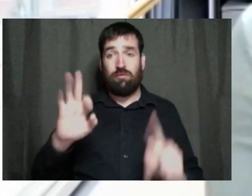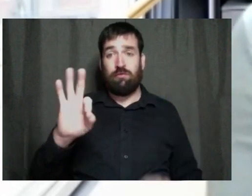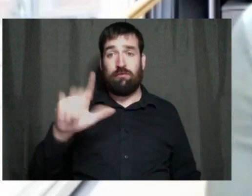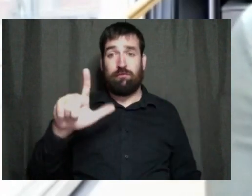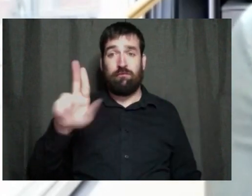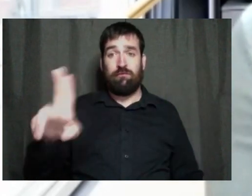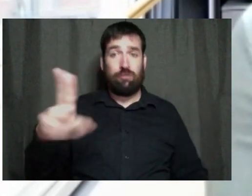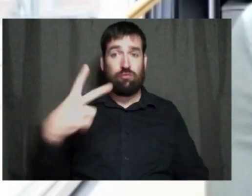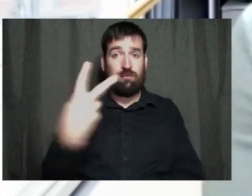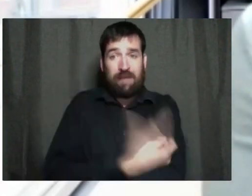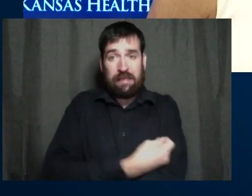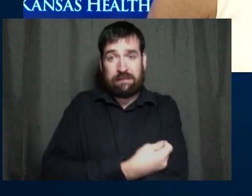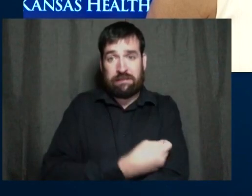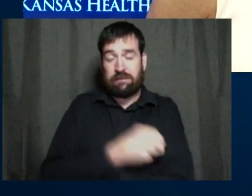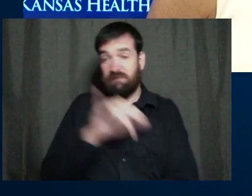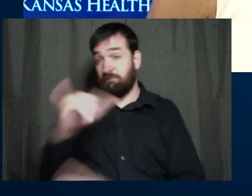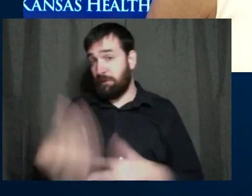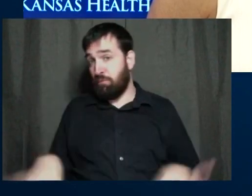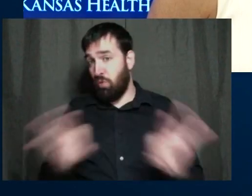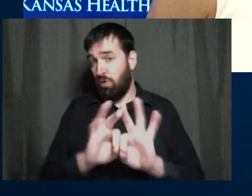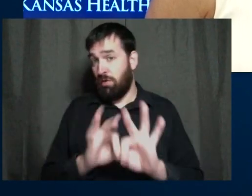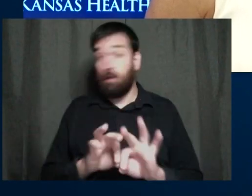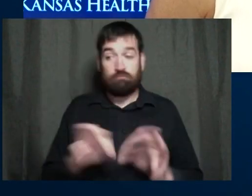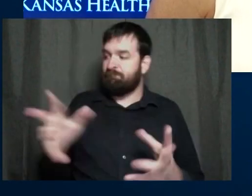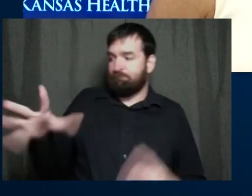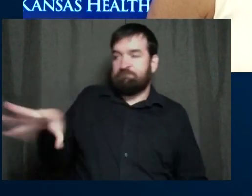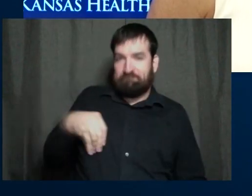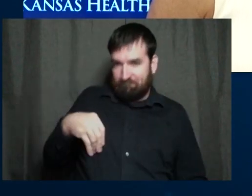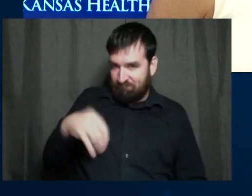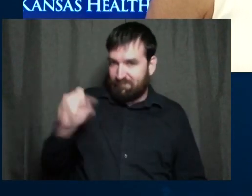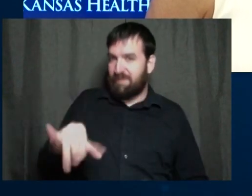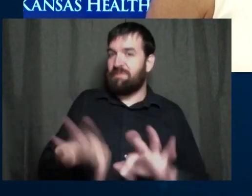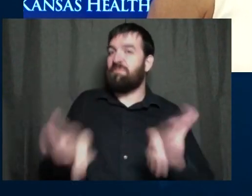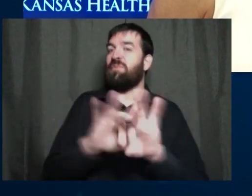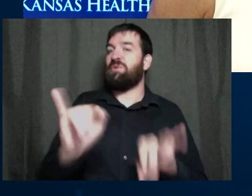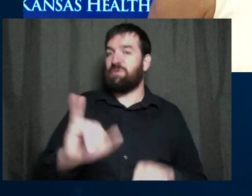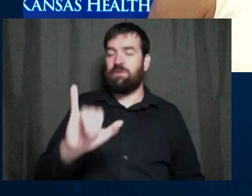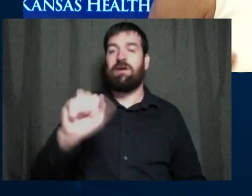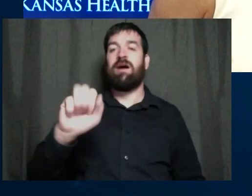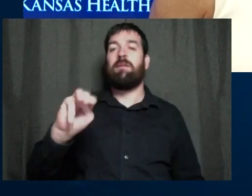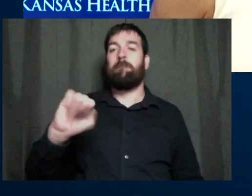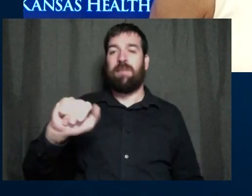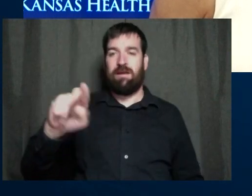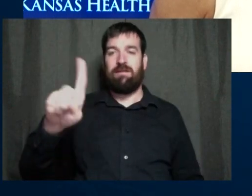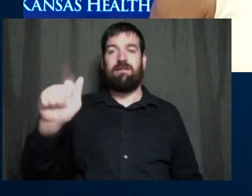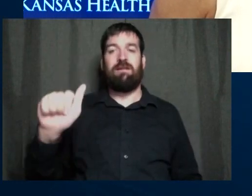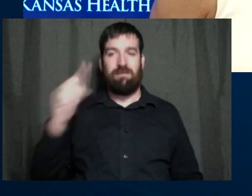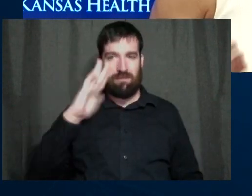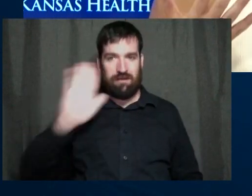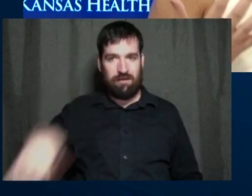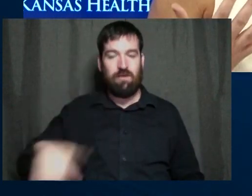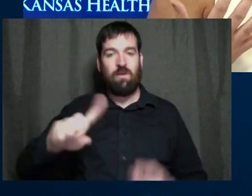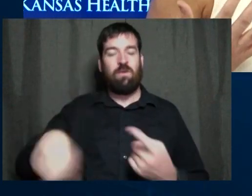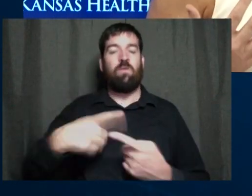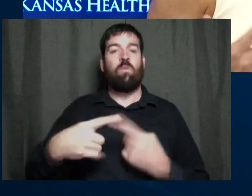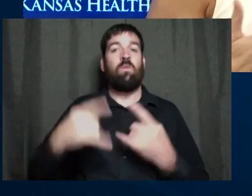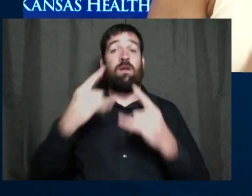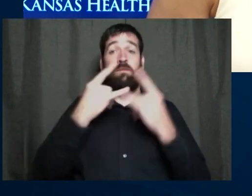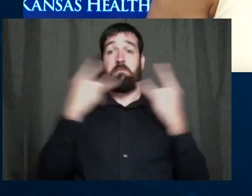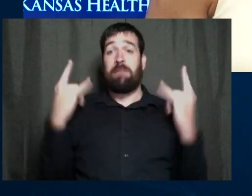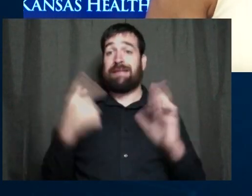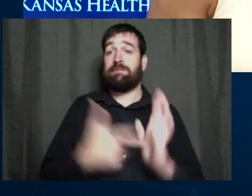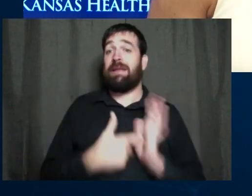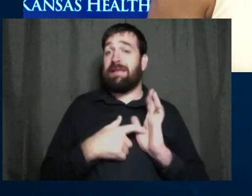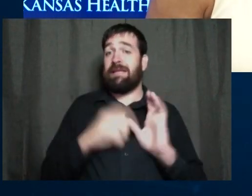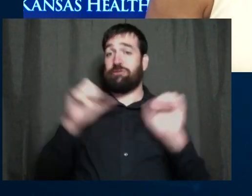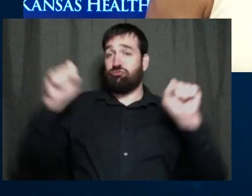very important. Well, we'll take that. That's very important for sure. Amanda, I know what you mean. When they started lifting these mask mandates and we were all still masking, I mean, we